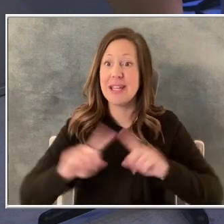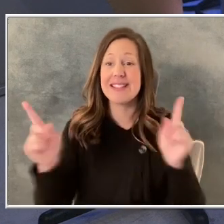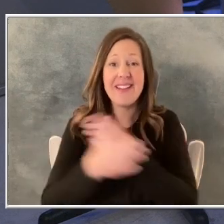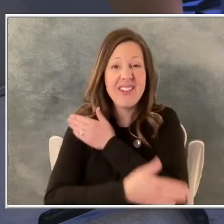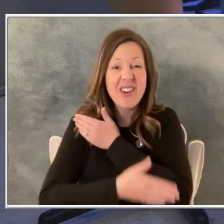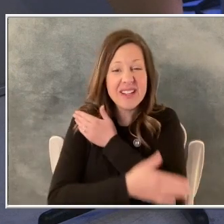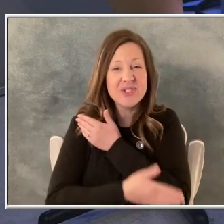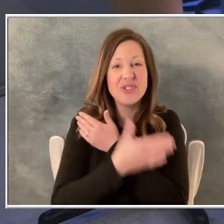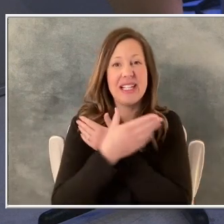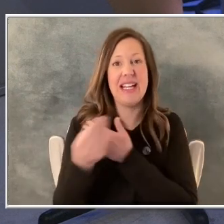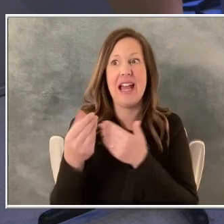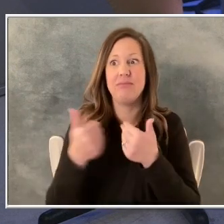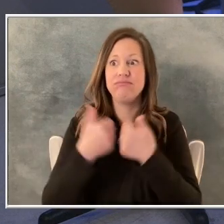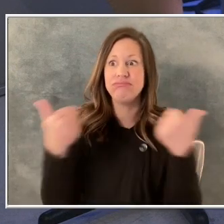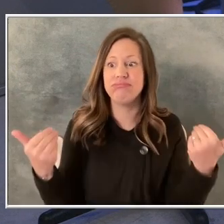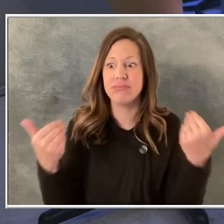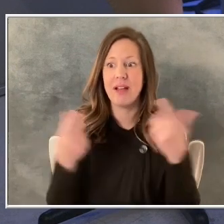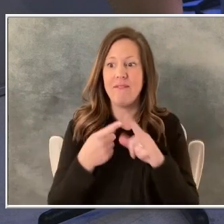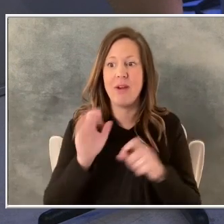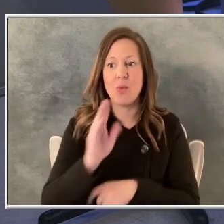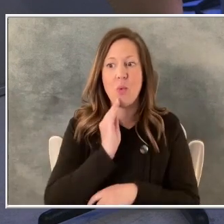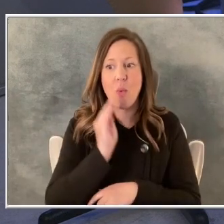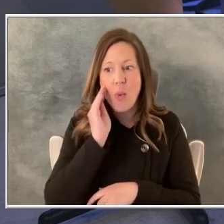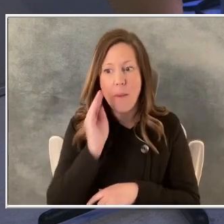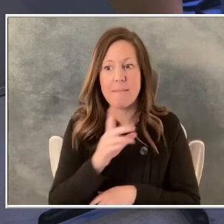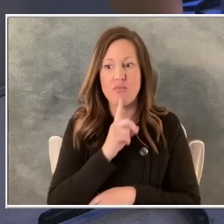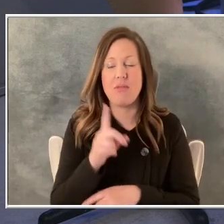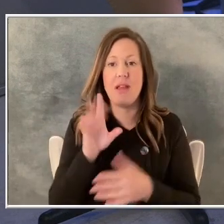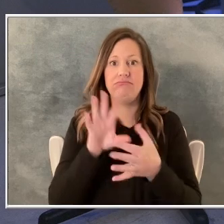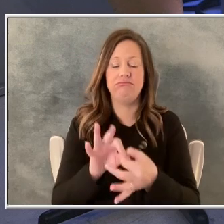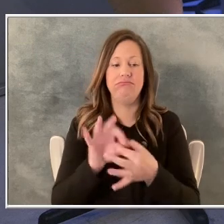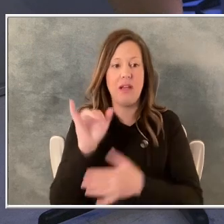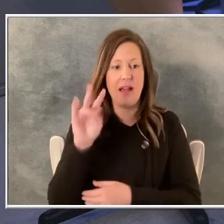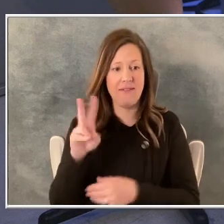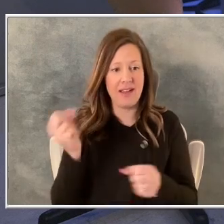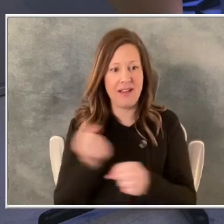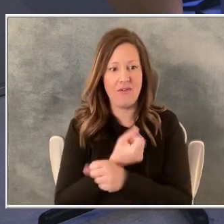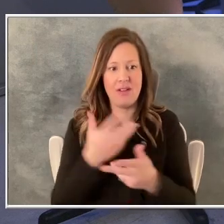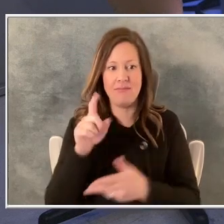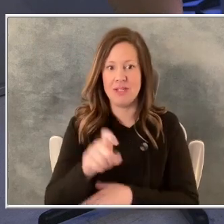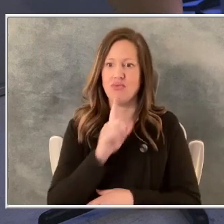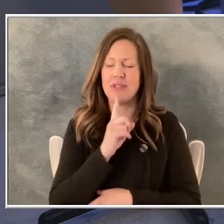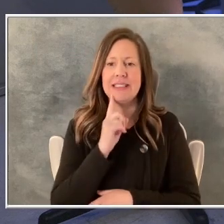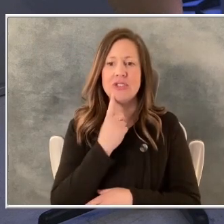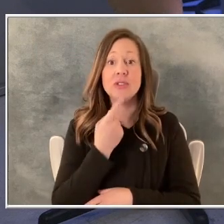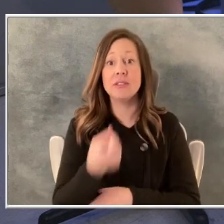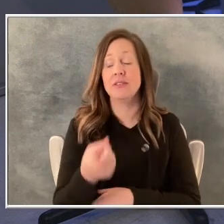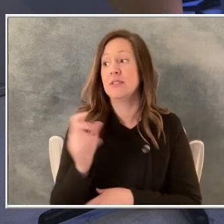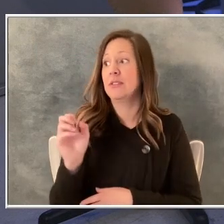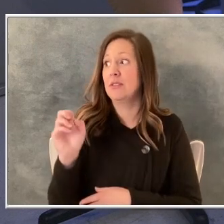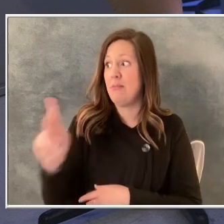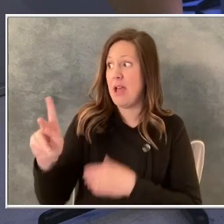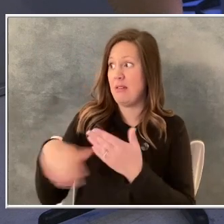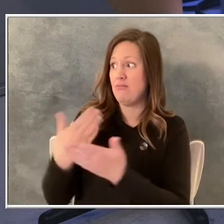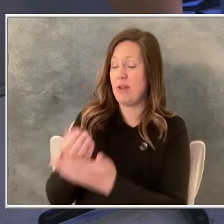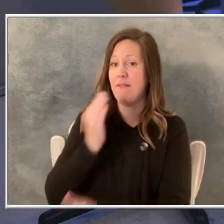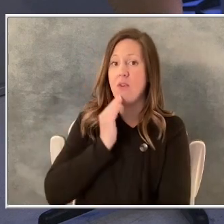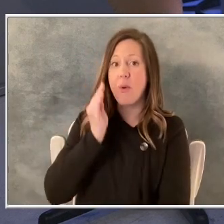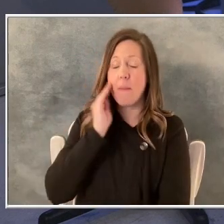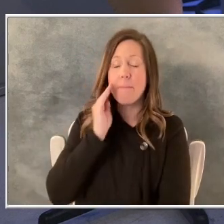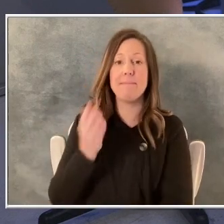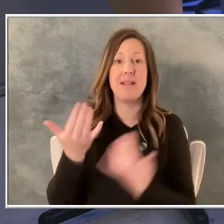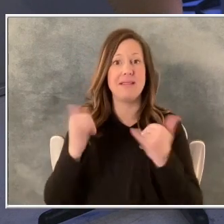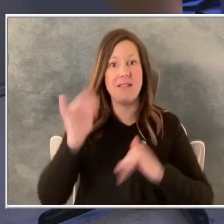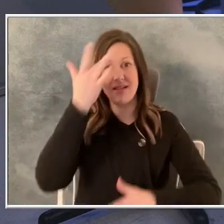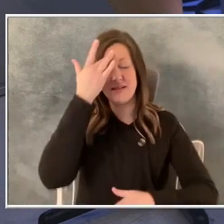your comfort zone of your home, and to be hooked up to IVs, it must have been pretty serious. You come home, you're still not feeling well. Right? How did you end up